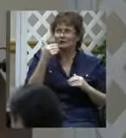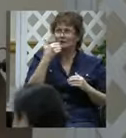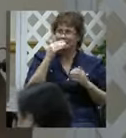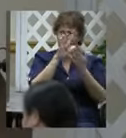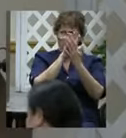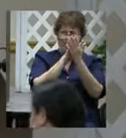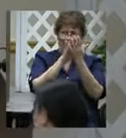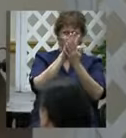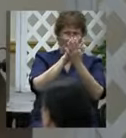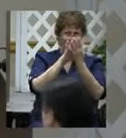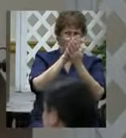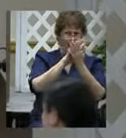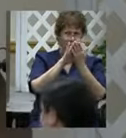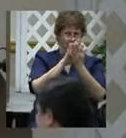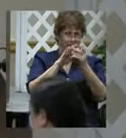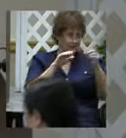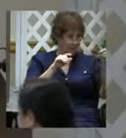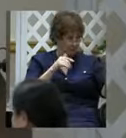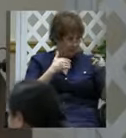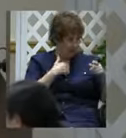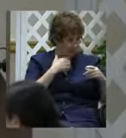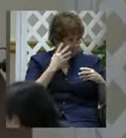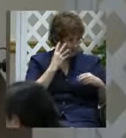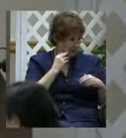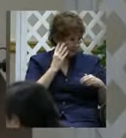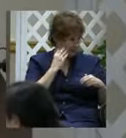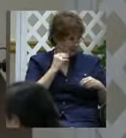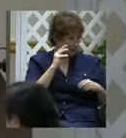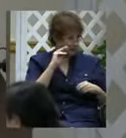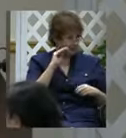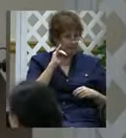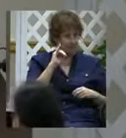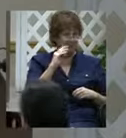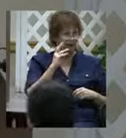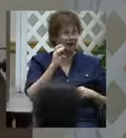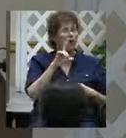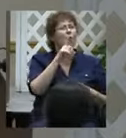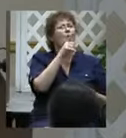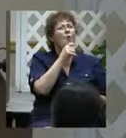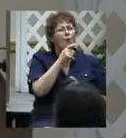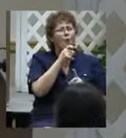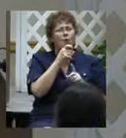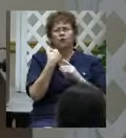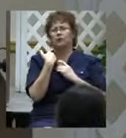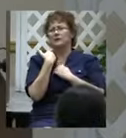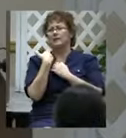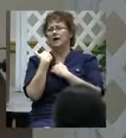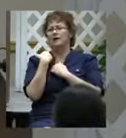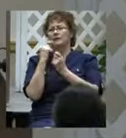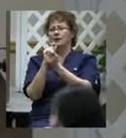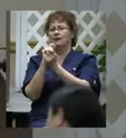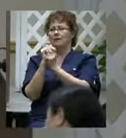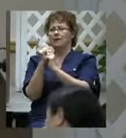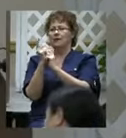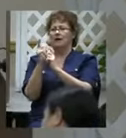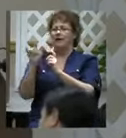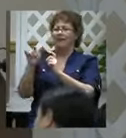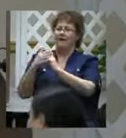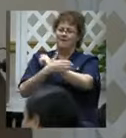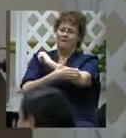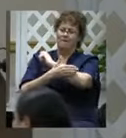perhaps, Michael, if you happen to have any insight on it, who would be responsible for the translation of that foreign document